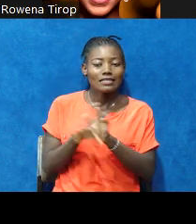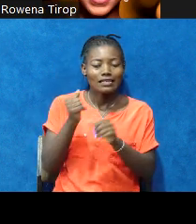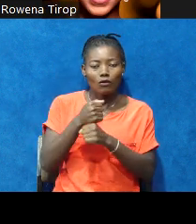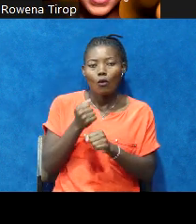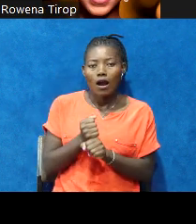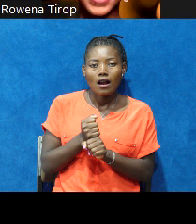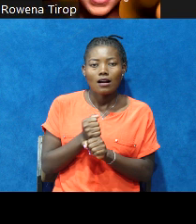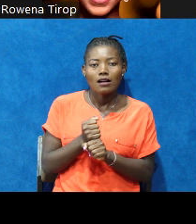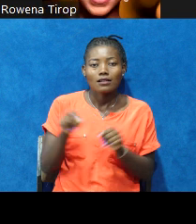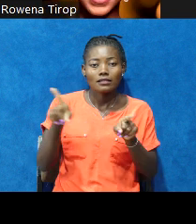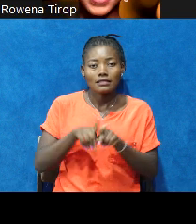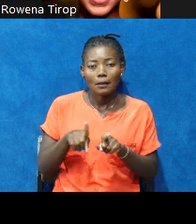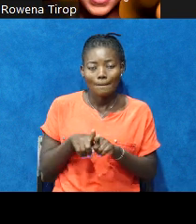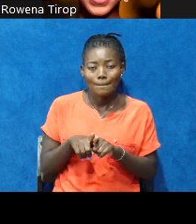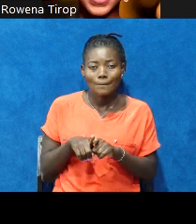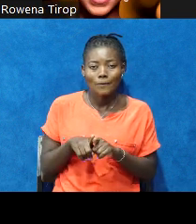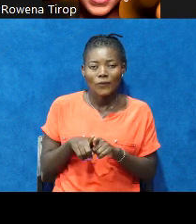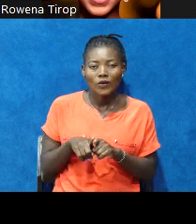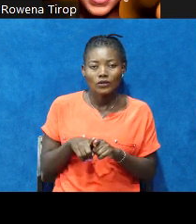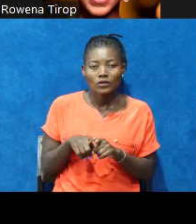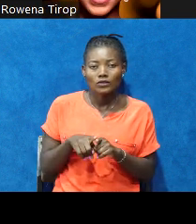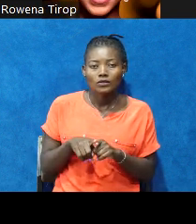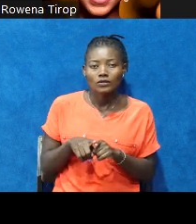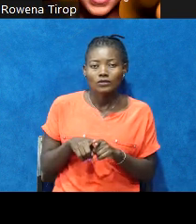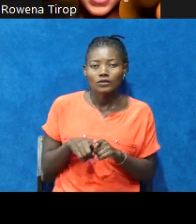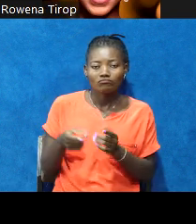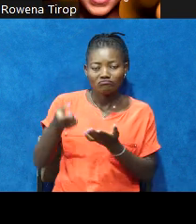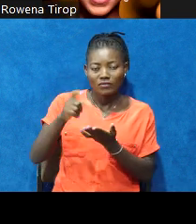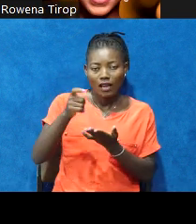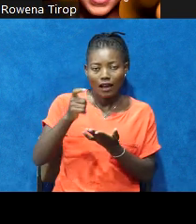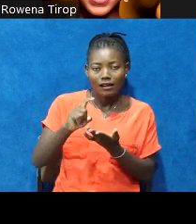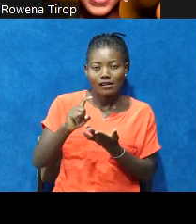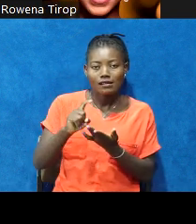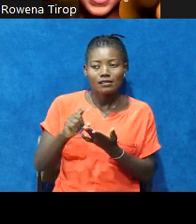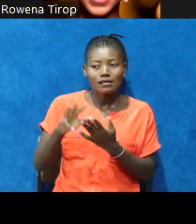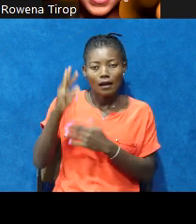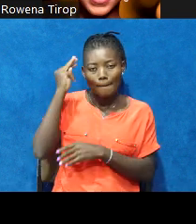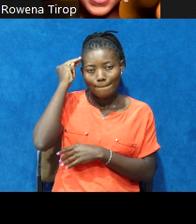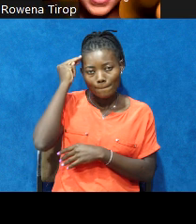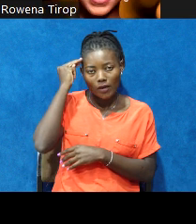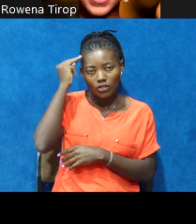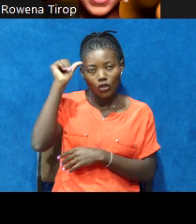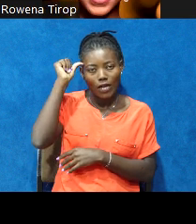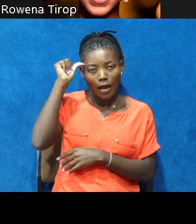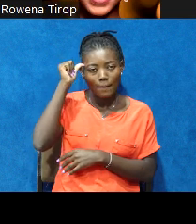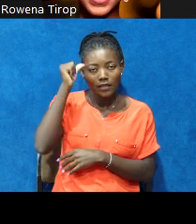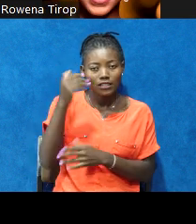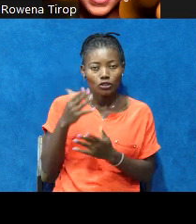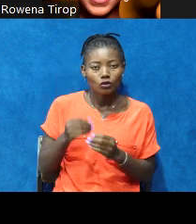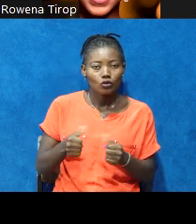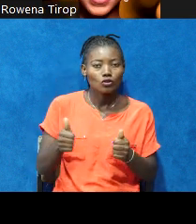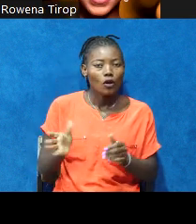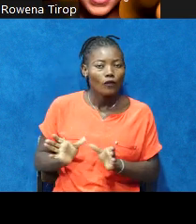work." And also Novak Djokovic adds on to that, and it's a mental ability to handle the